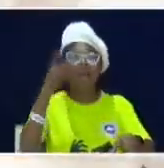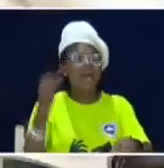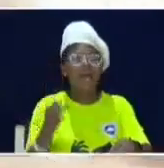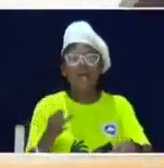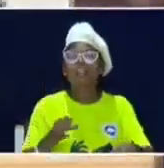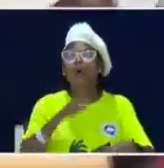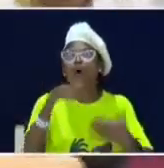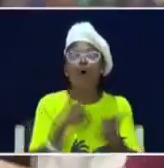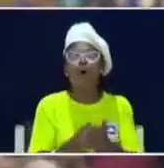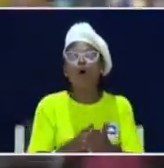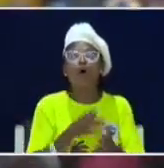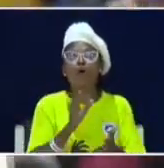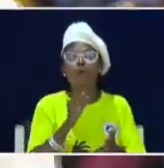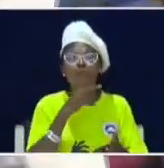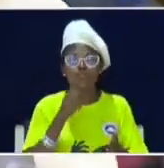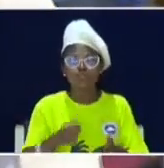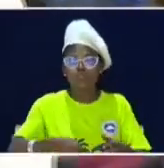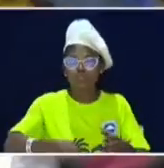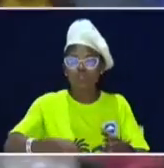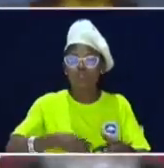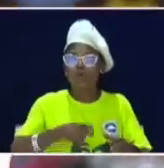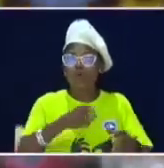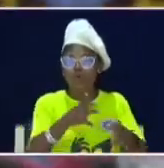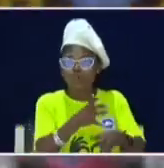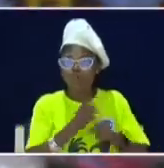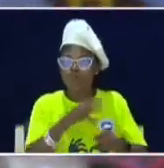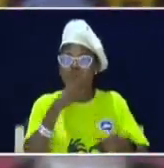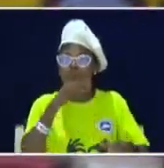naturally celebrated.